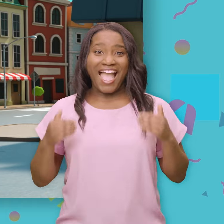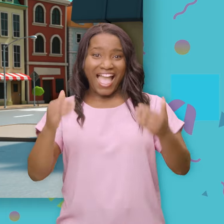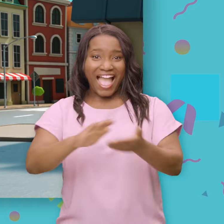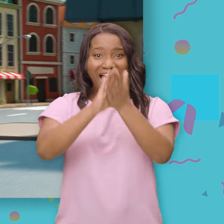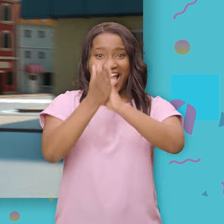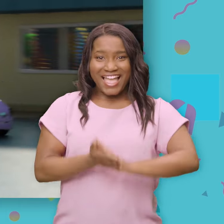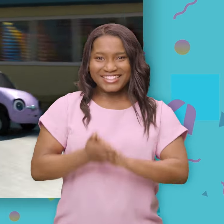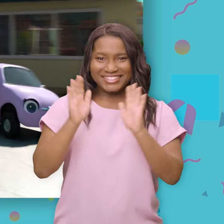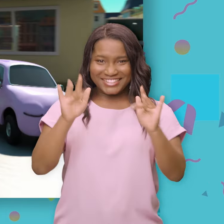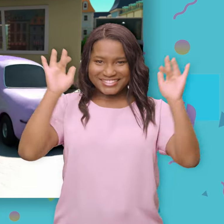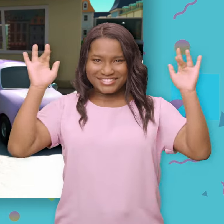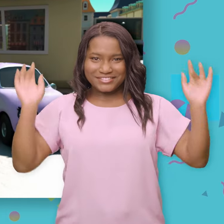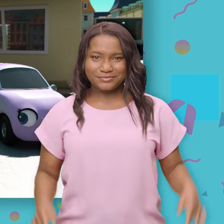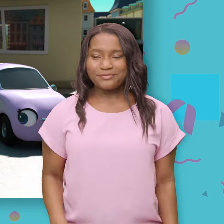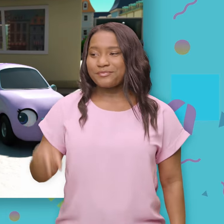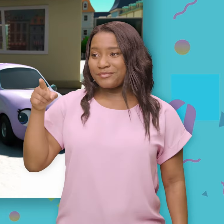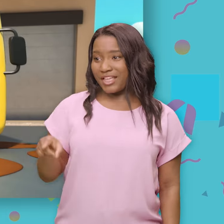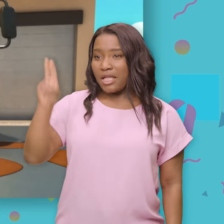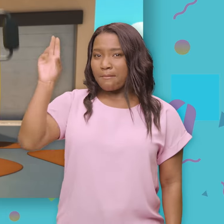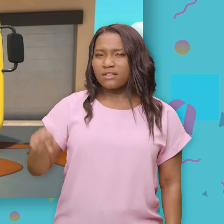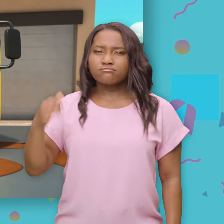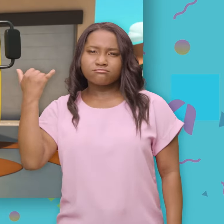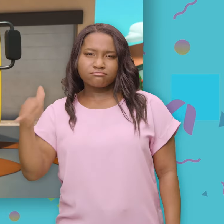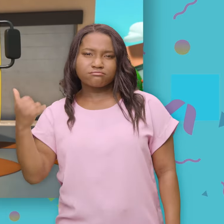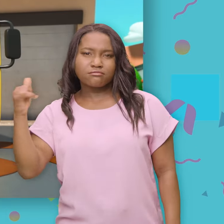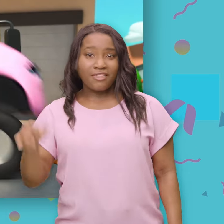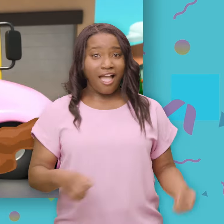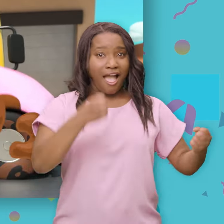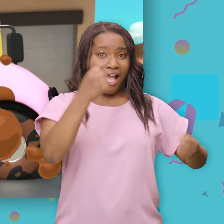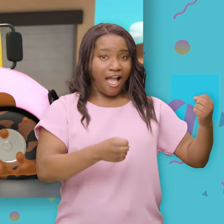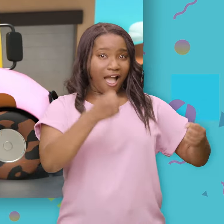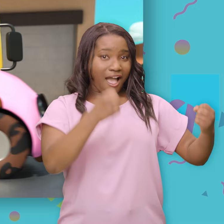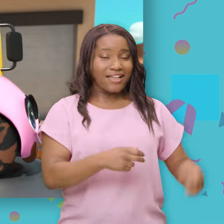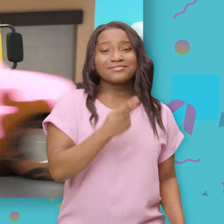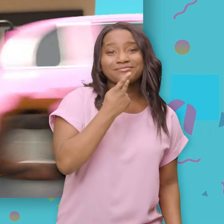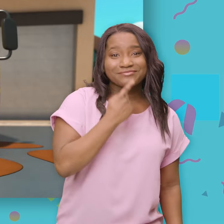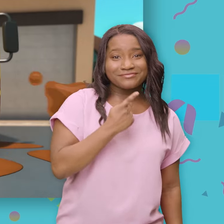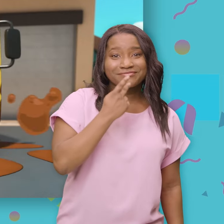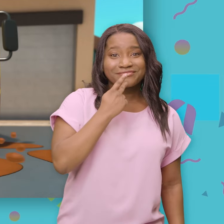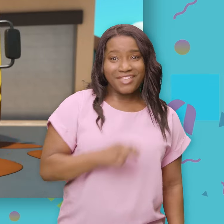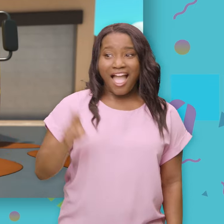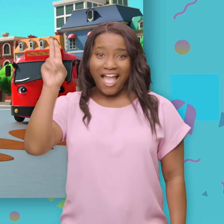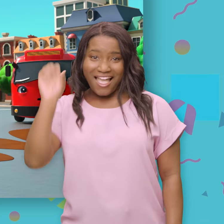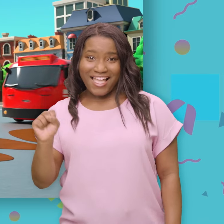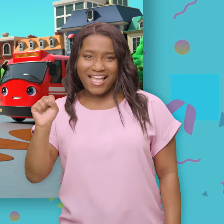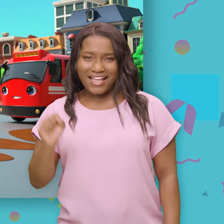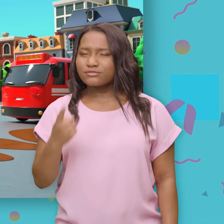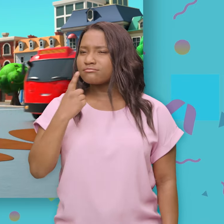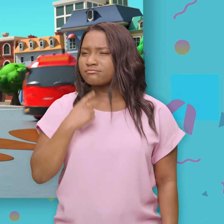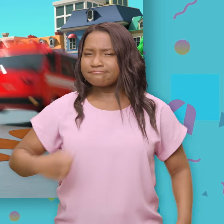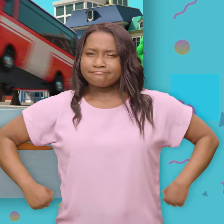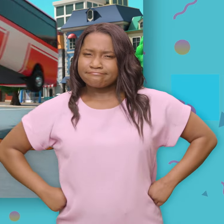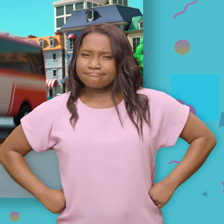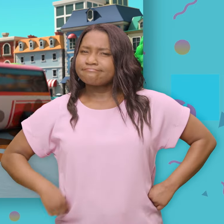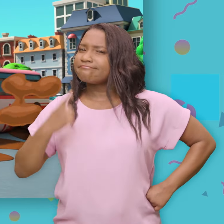wash, let's get clean. This bus is yellow, this car is pink. This bus